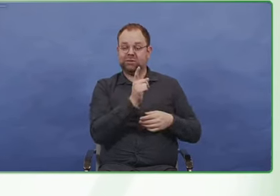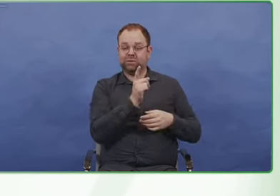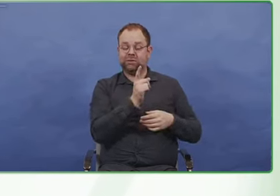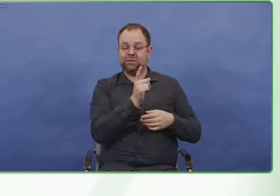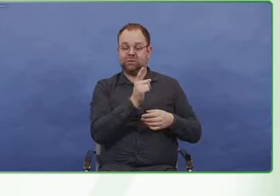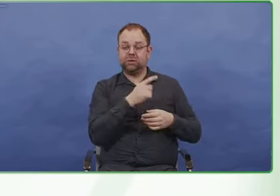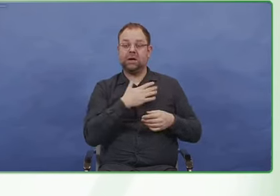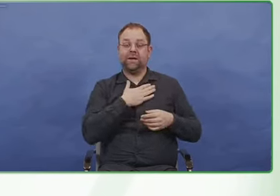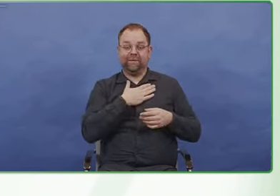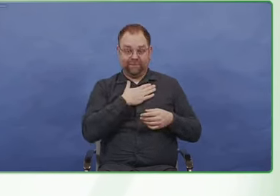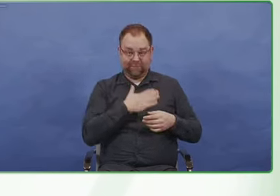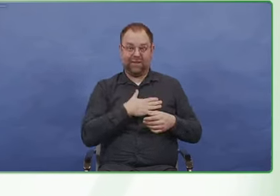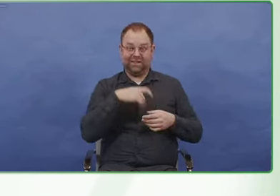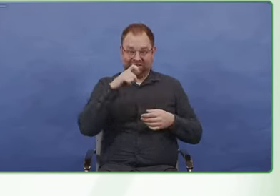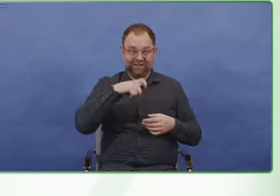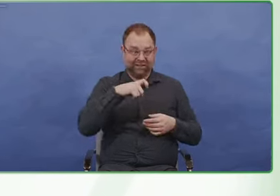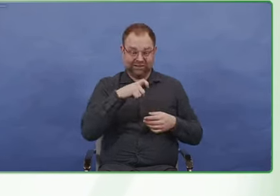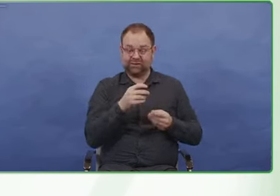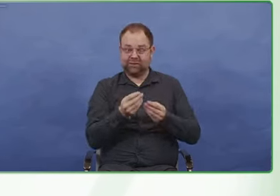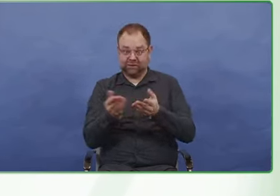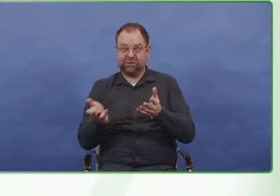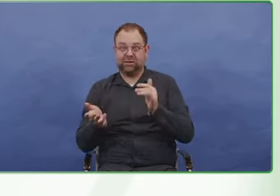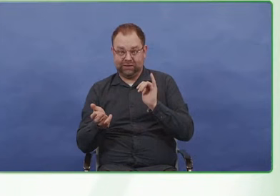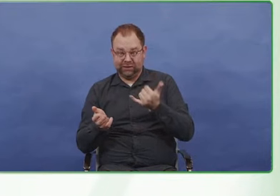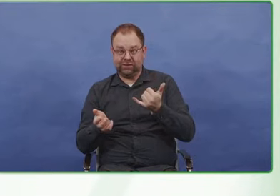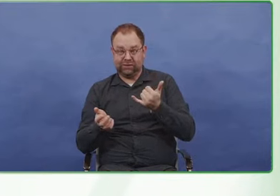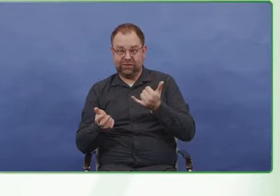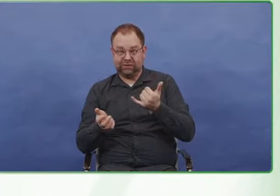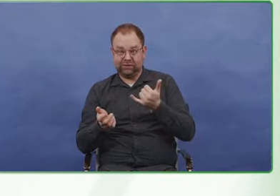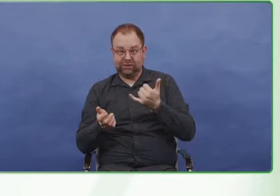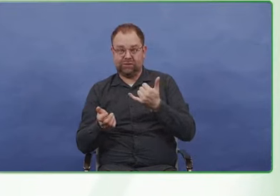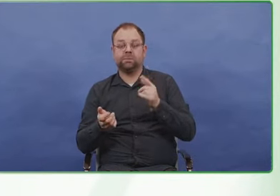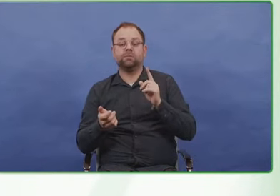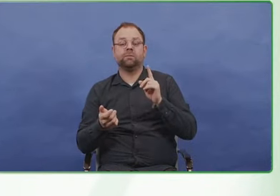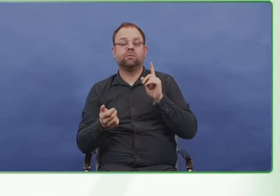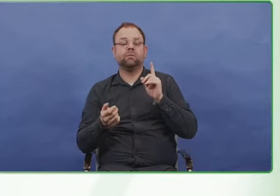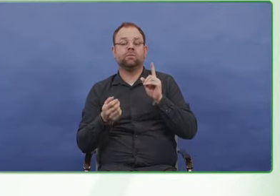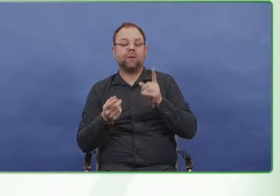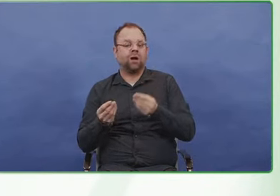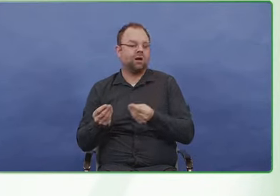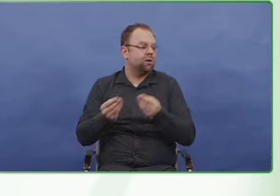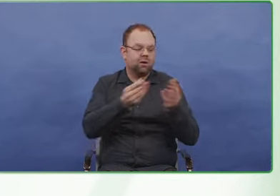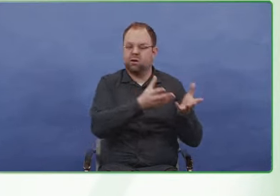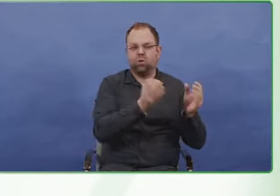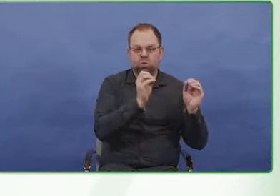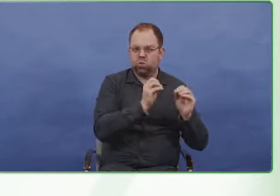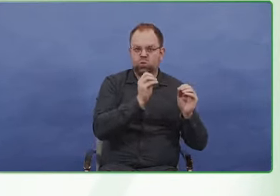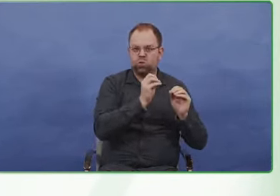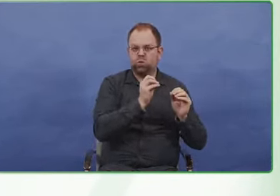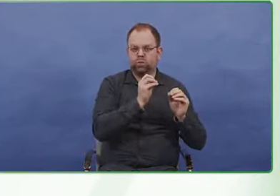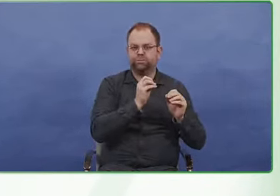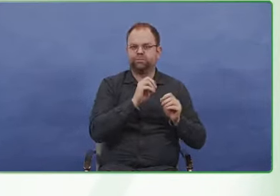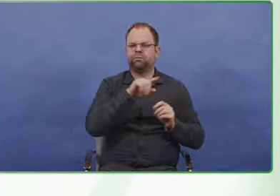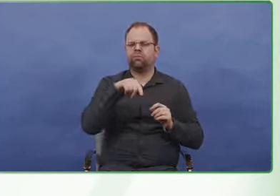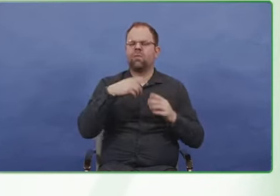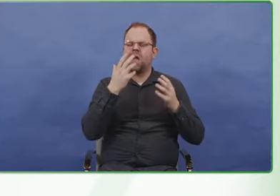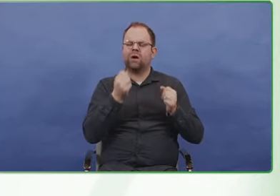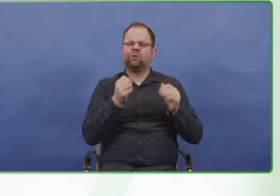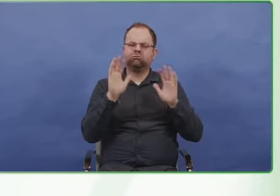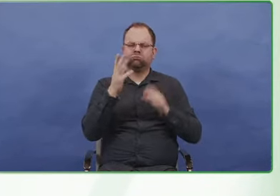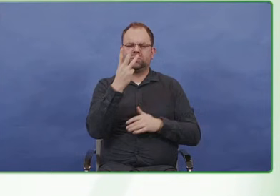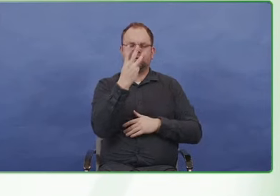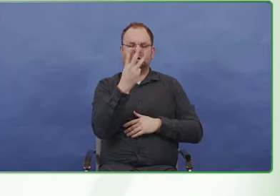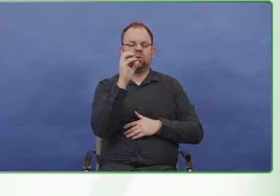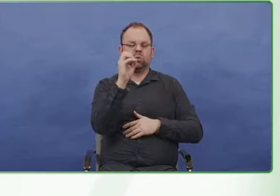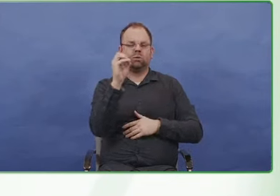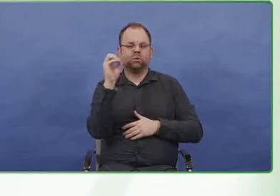really needed by the people with disabilities and also elderly, of course, the people with chronic disorders and all. So limited procurement and